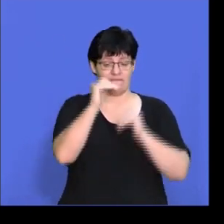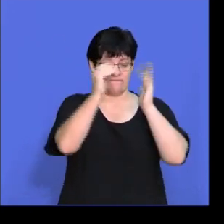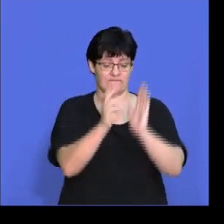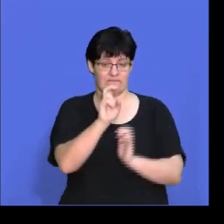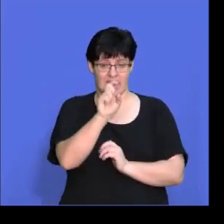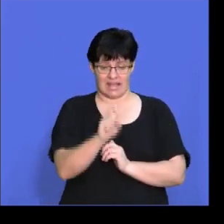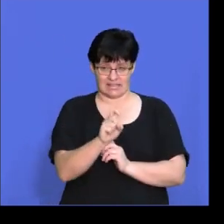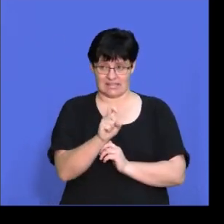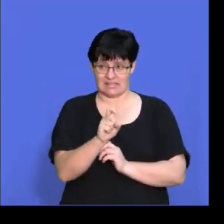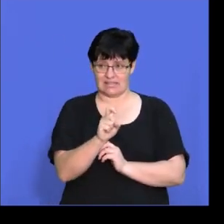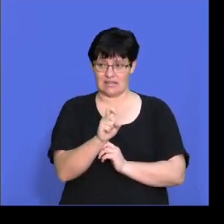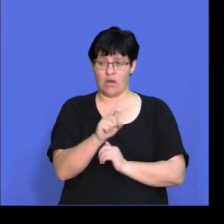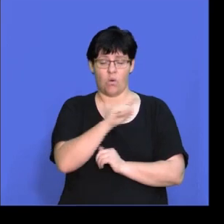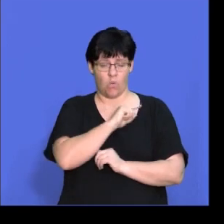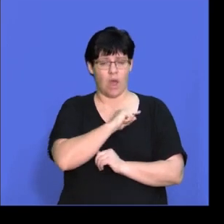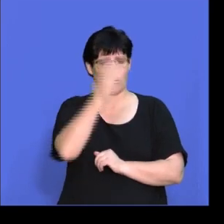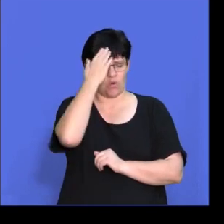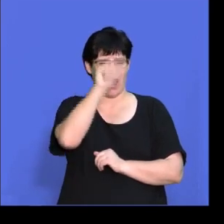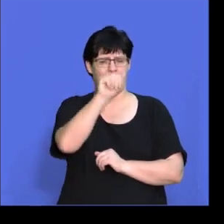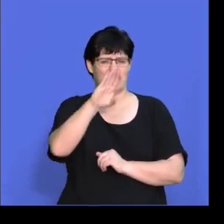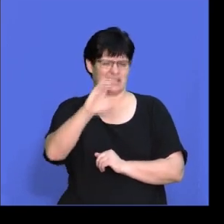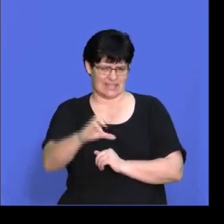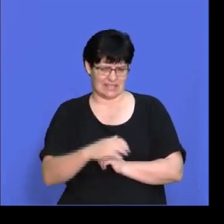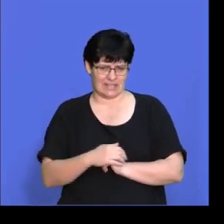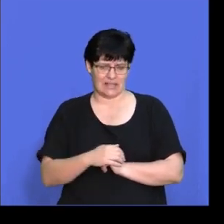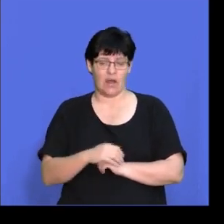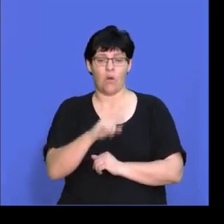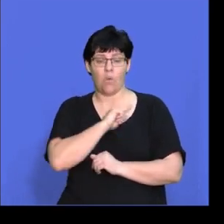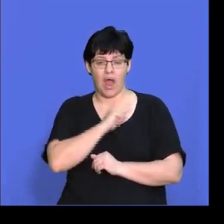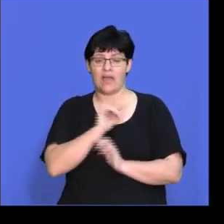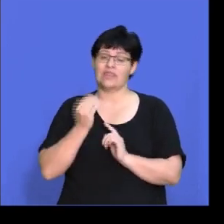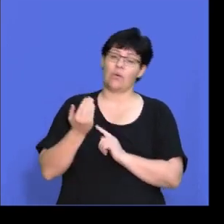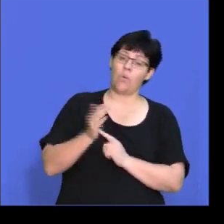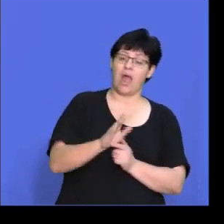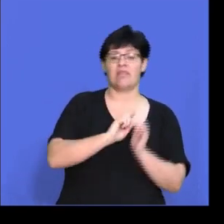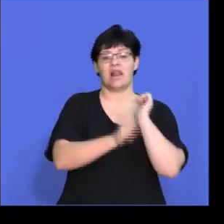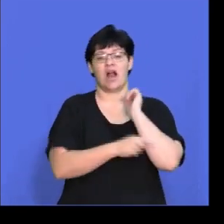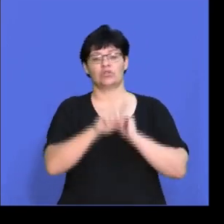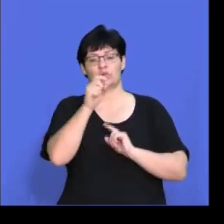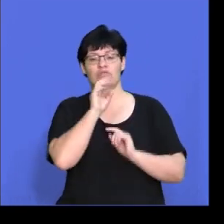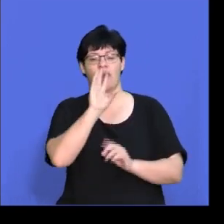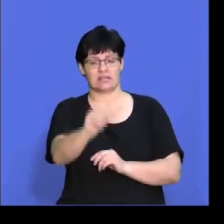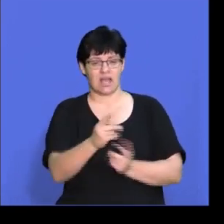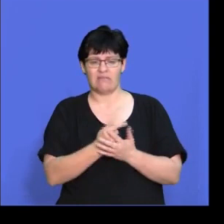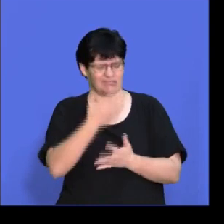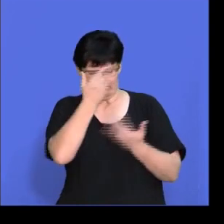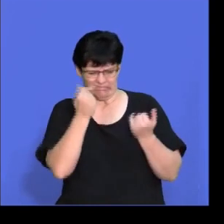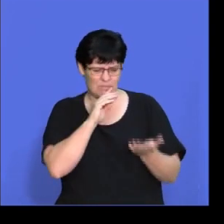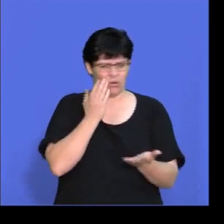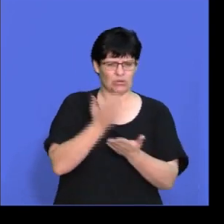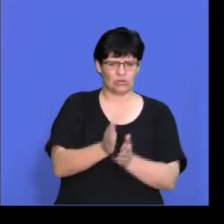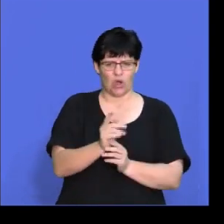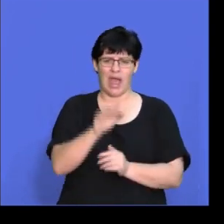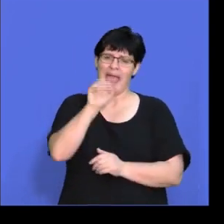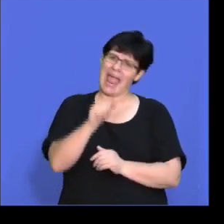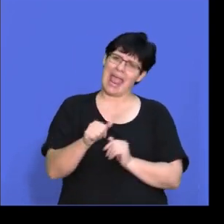of x, because we know a, b, and c. And the great thing about the way that they asked the last question is that even if you couldn't quite show